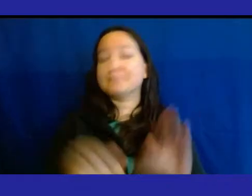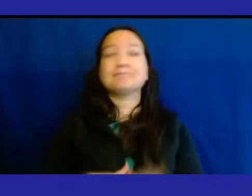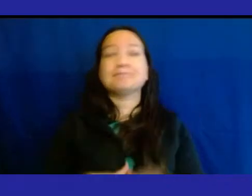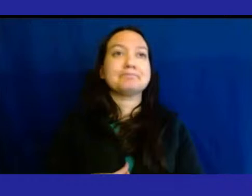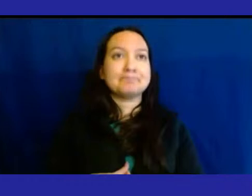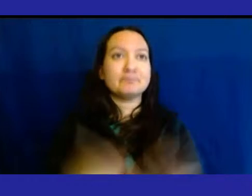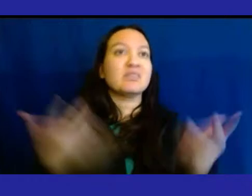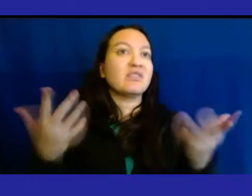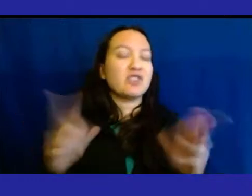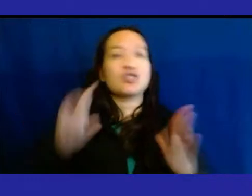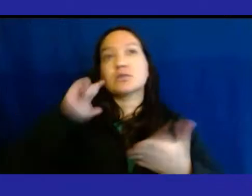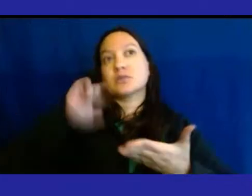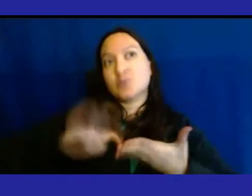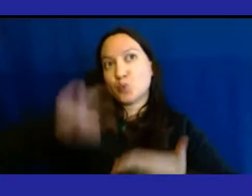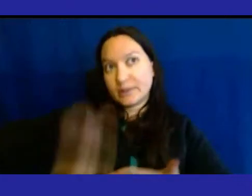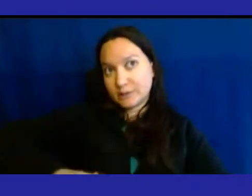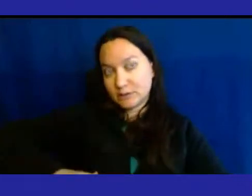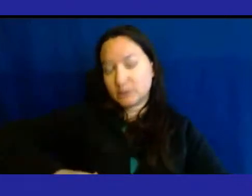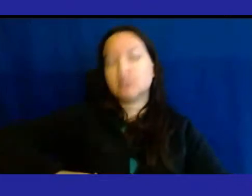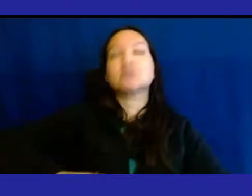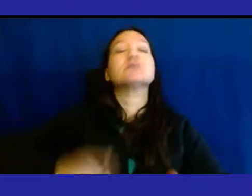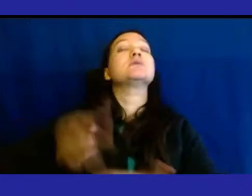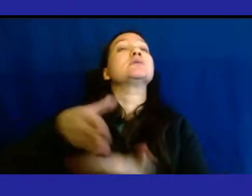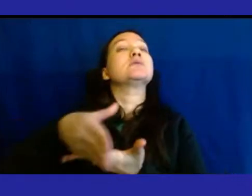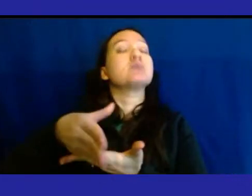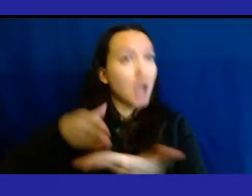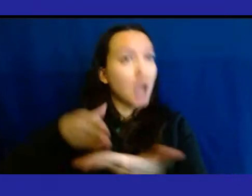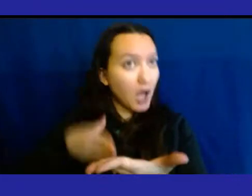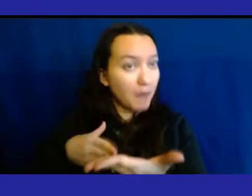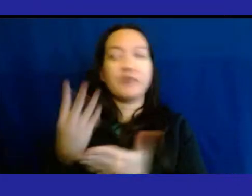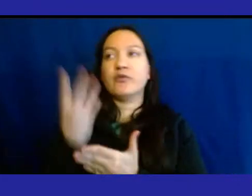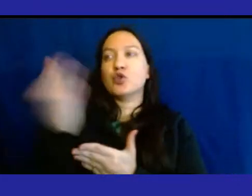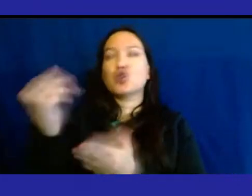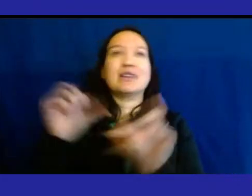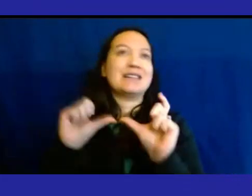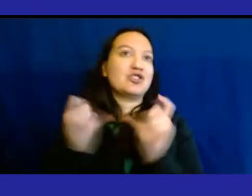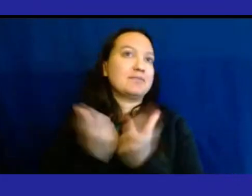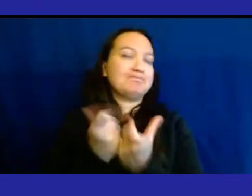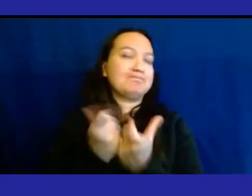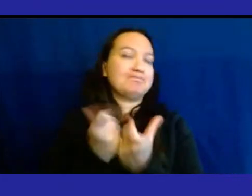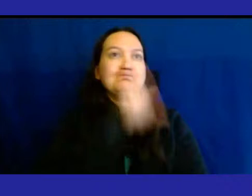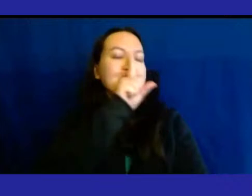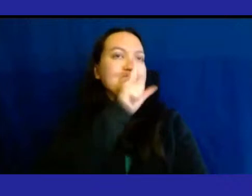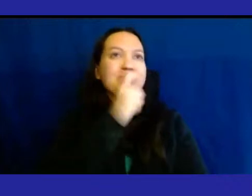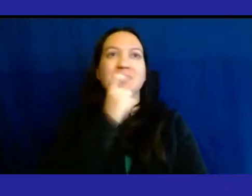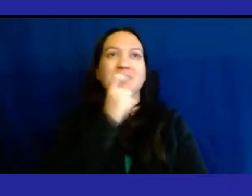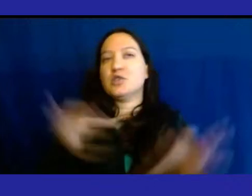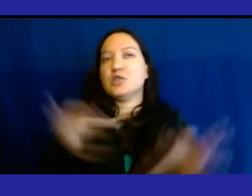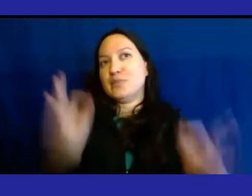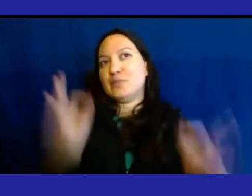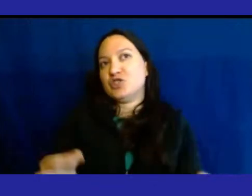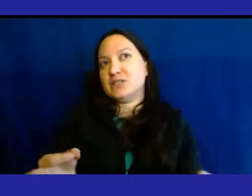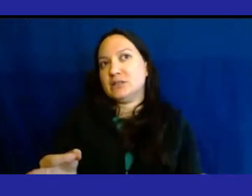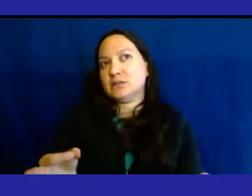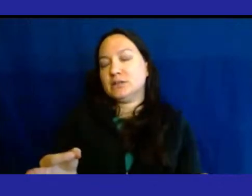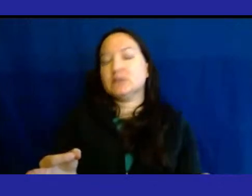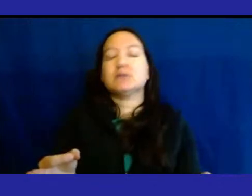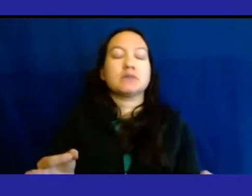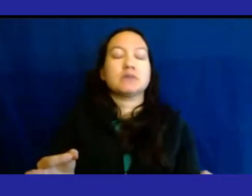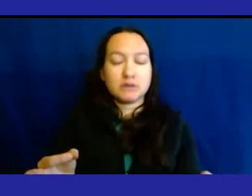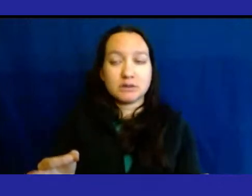been finding that some of the external agencies have not been issuing determinations. For instance,